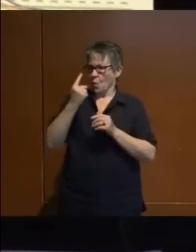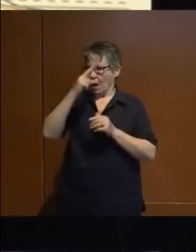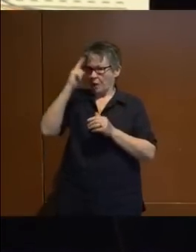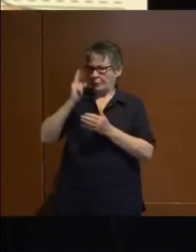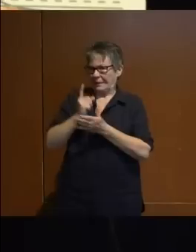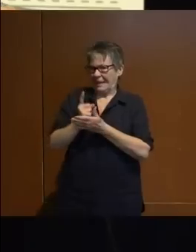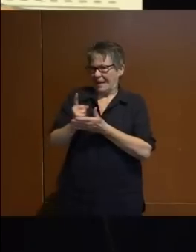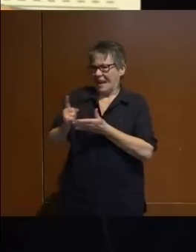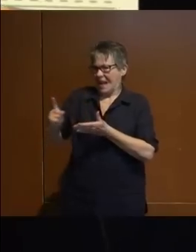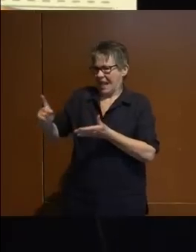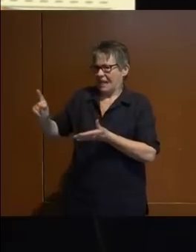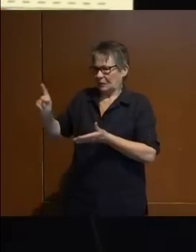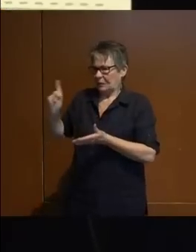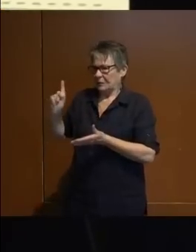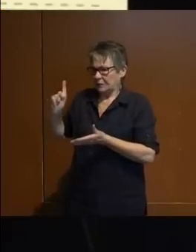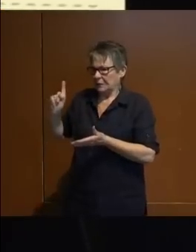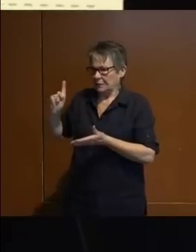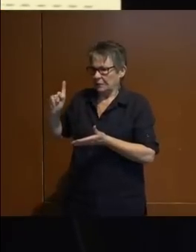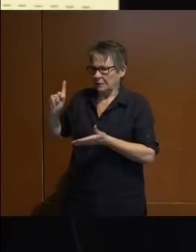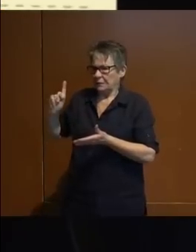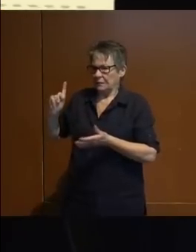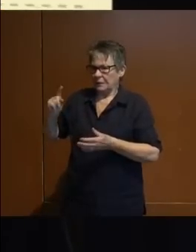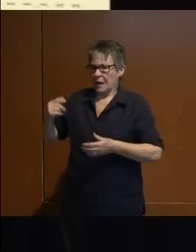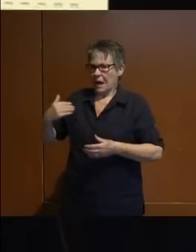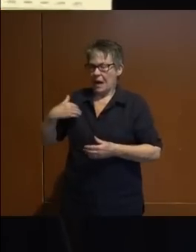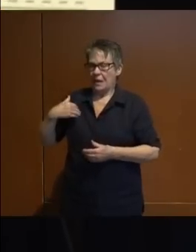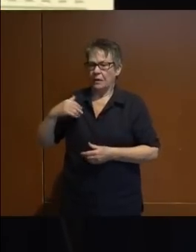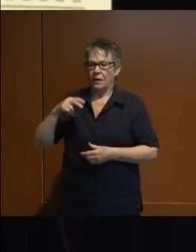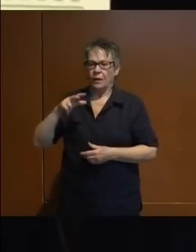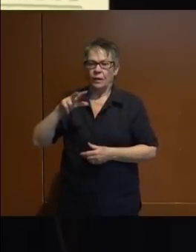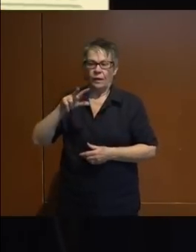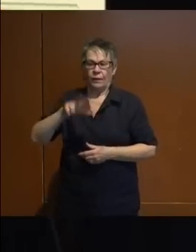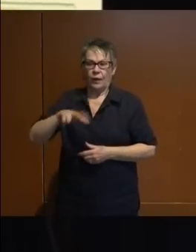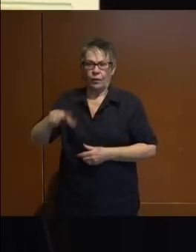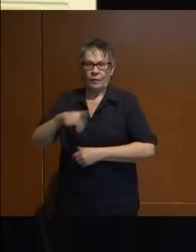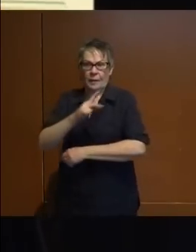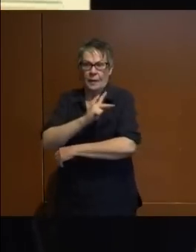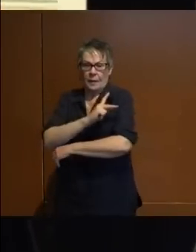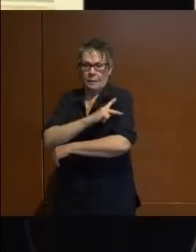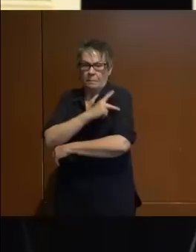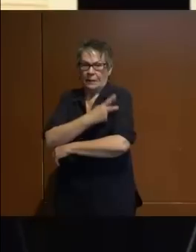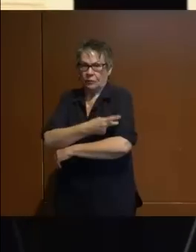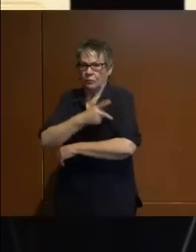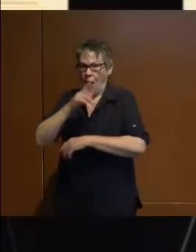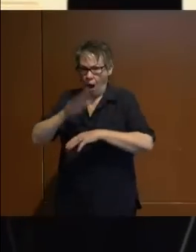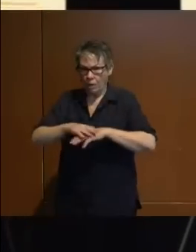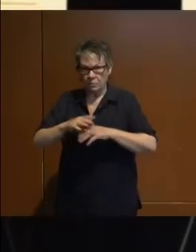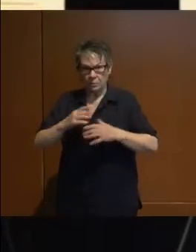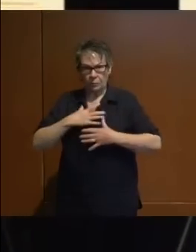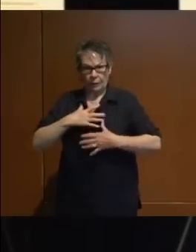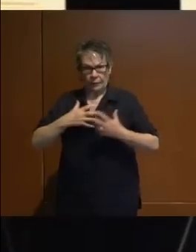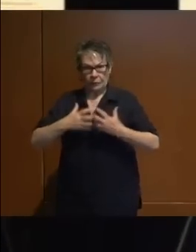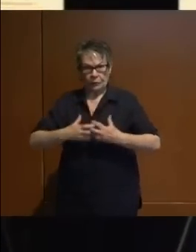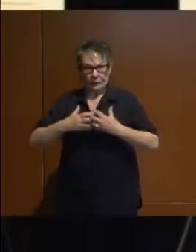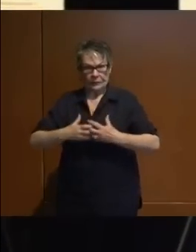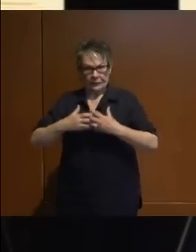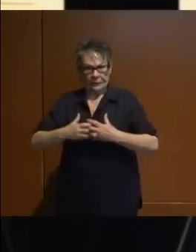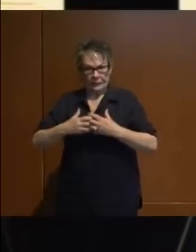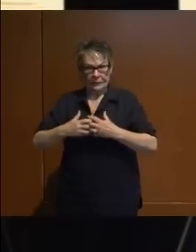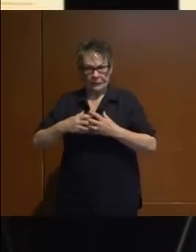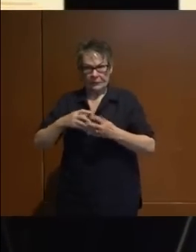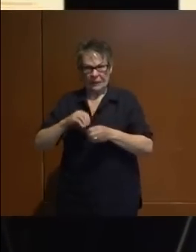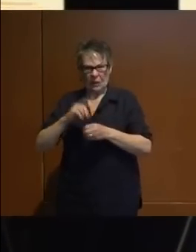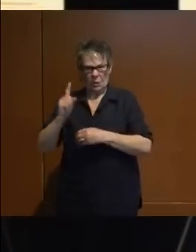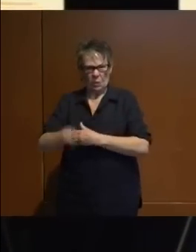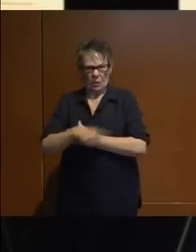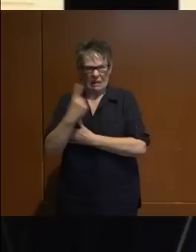33 patients in a 24-hour period on ventilators, on a ventilator, and then they call us and